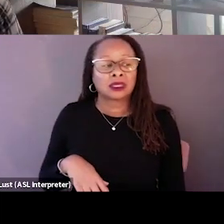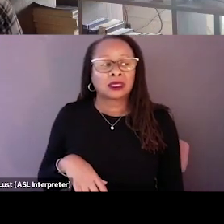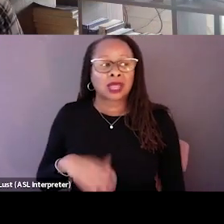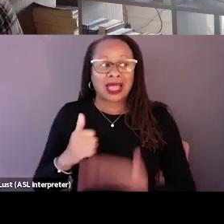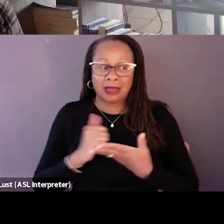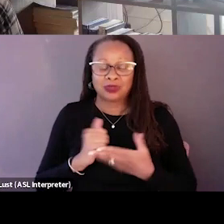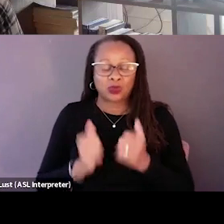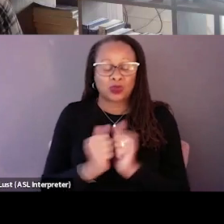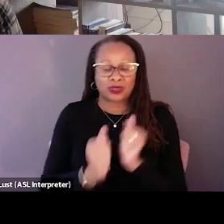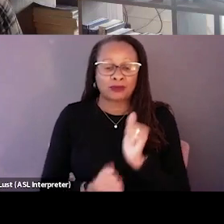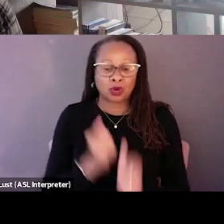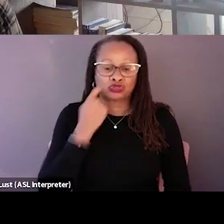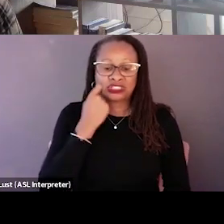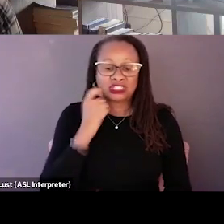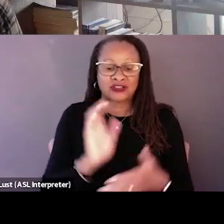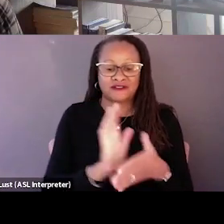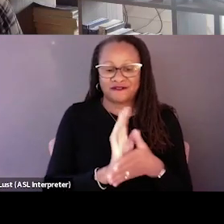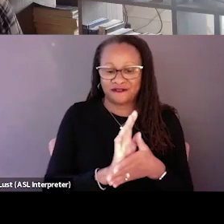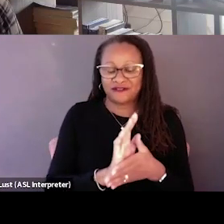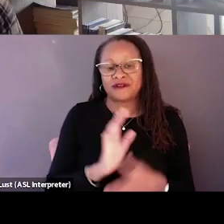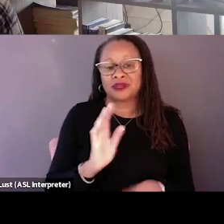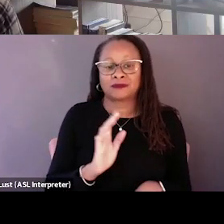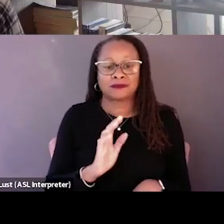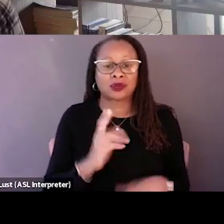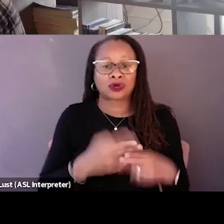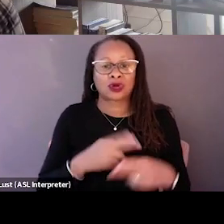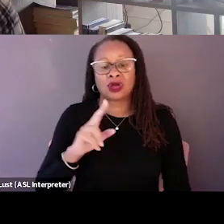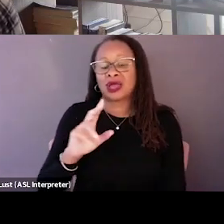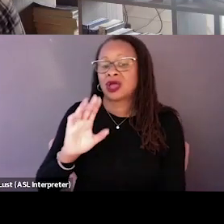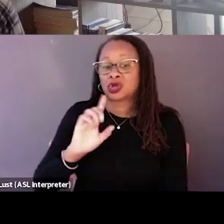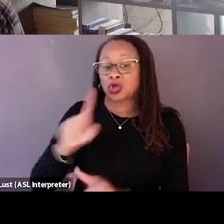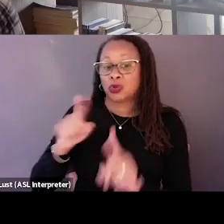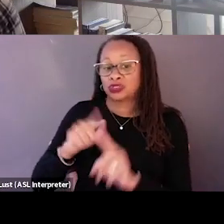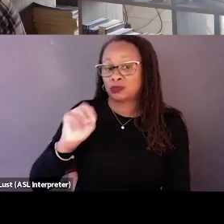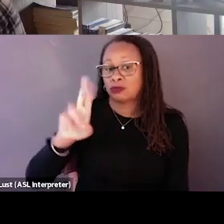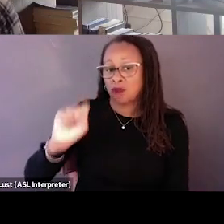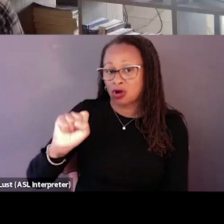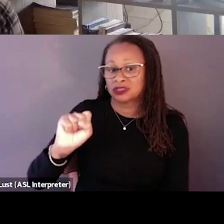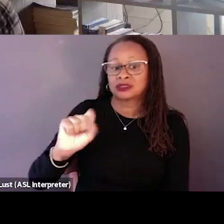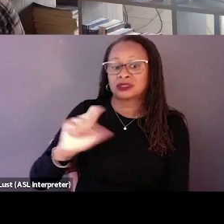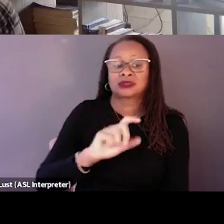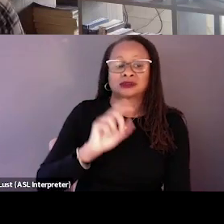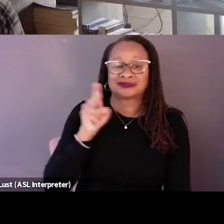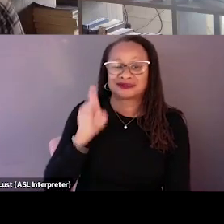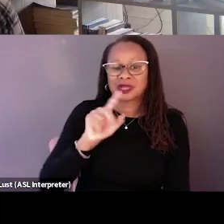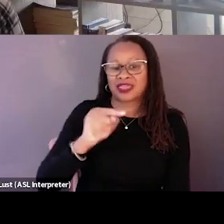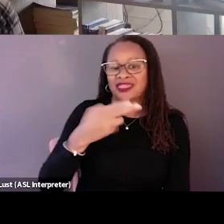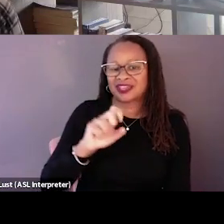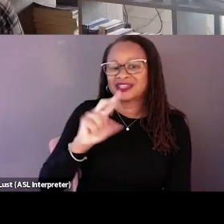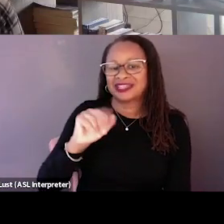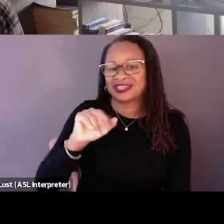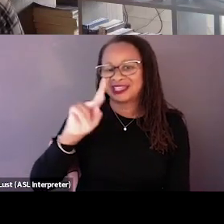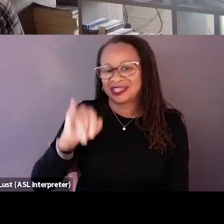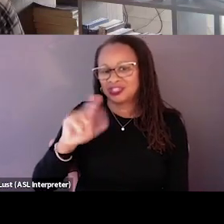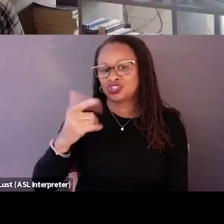our most recent feature film, Going to Mars, the Nikki Giovanni project. So